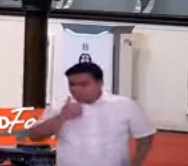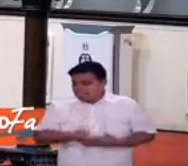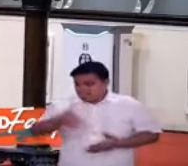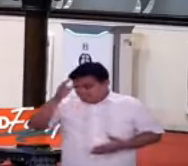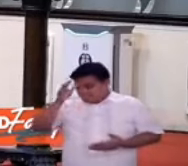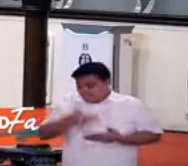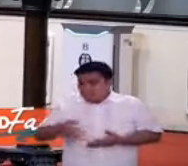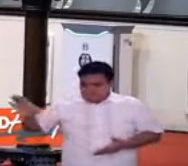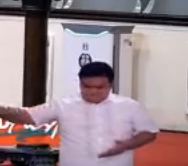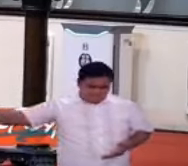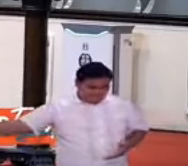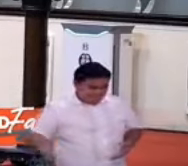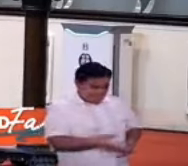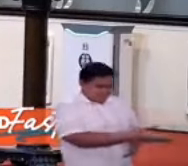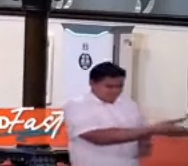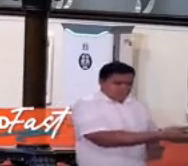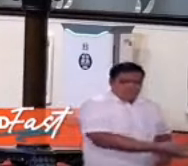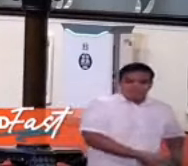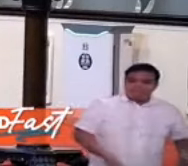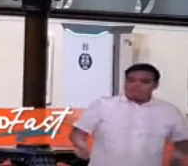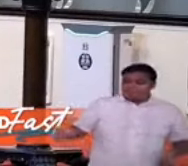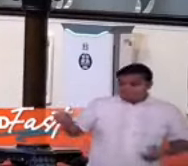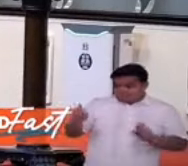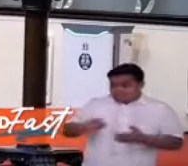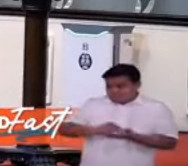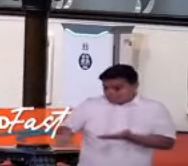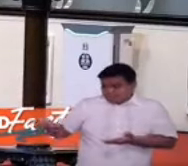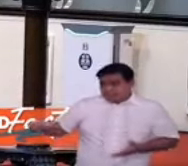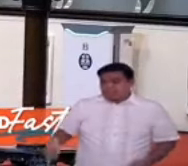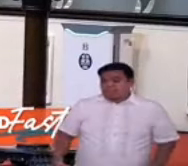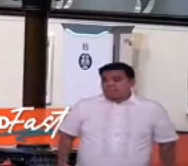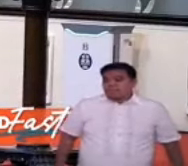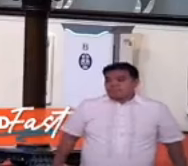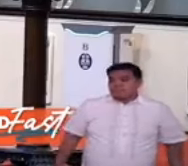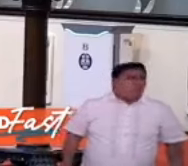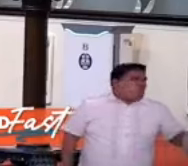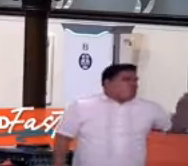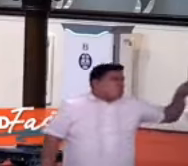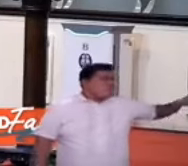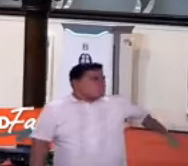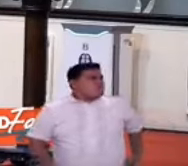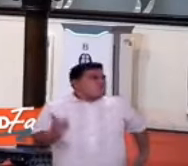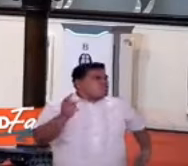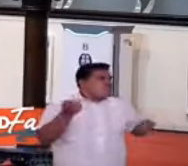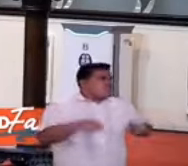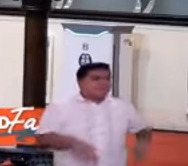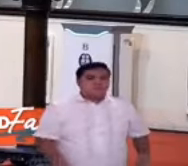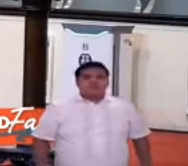ha, tanawa, sakit, gindi, dilingin na po hindi lagi, magtarong yun, tanan na dito. Yung bunalan akong anak, anak, saan niya?